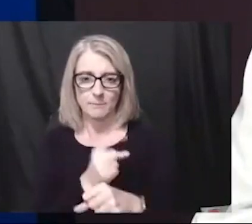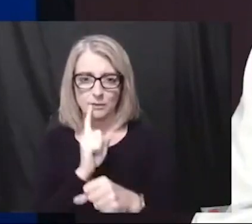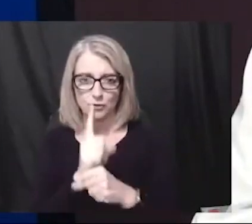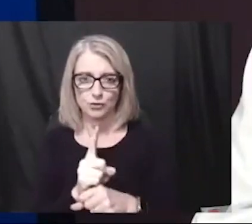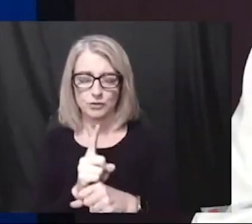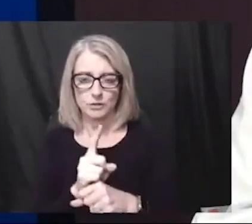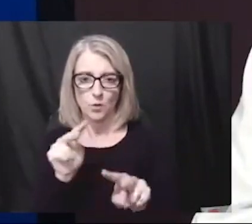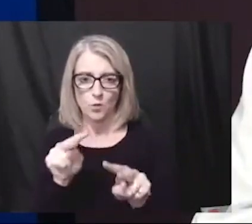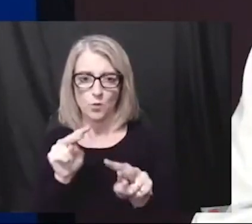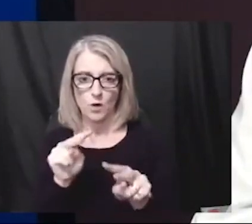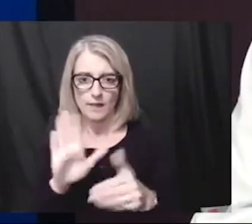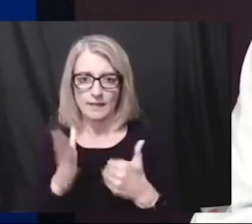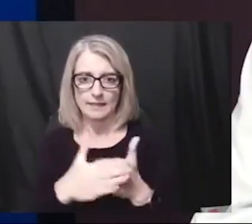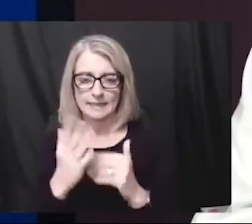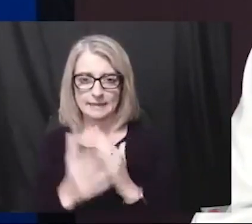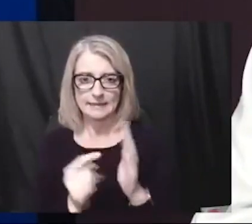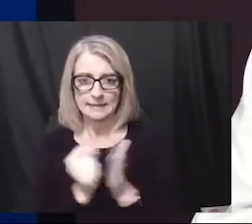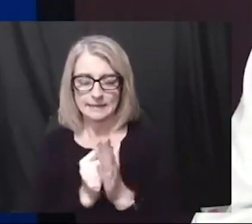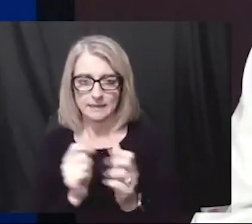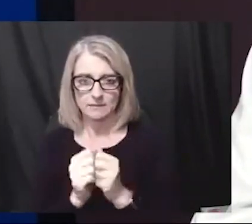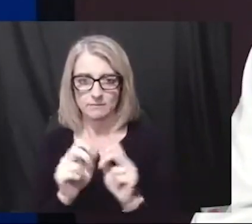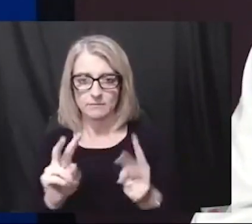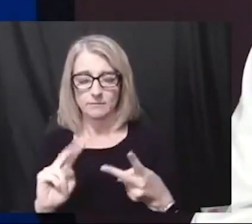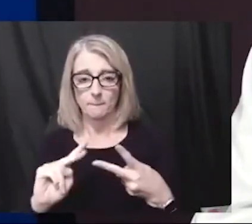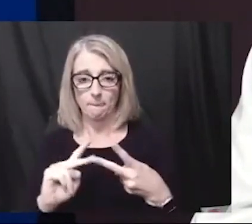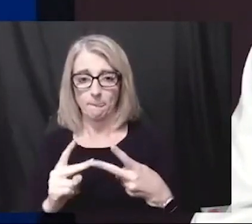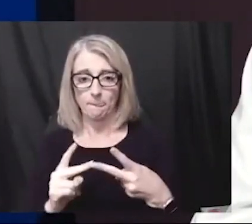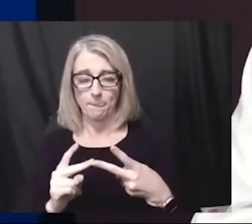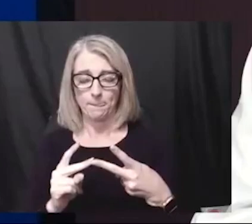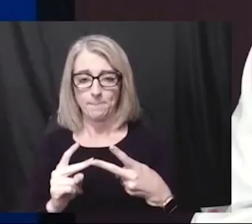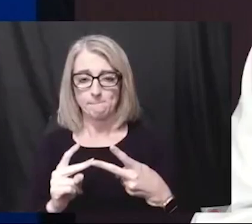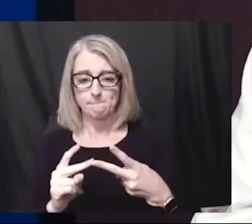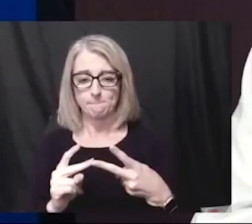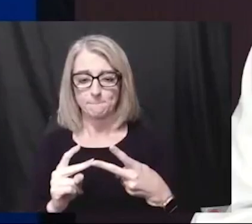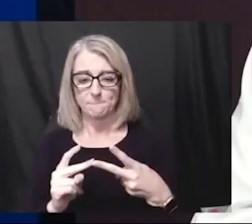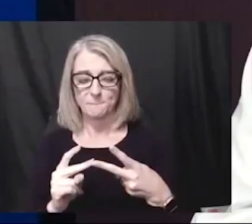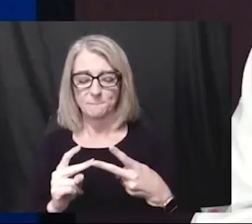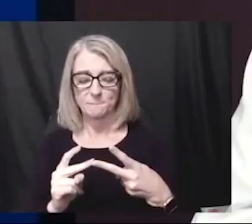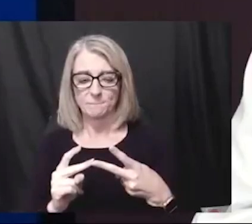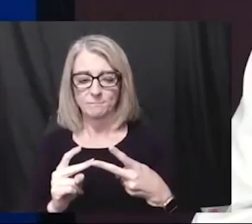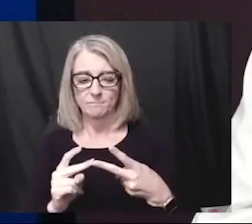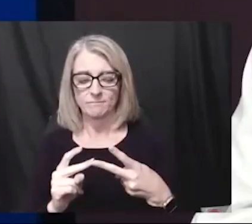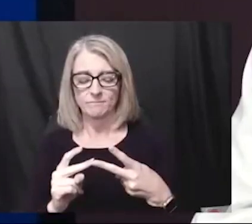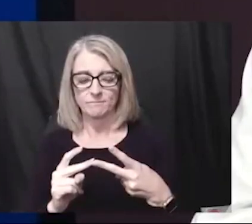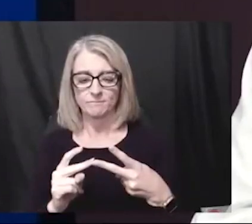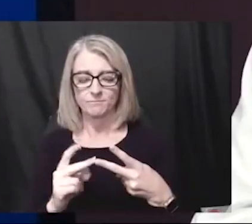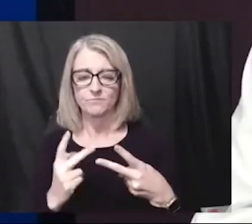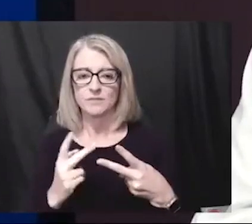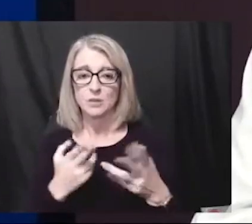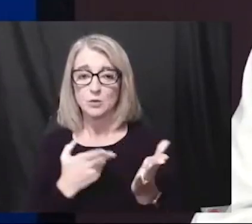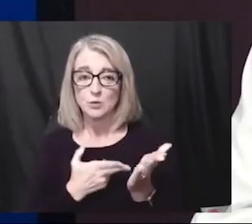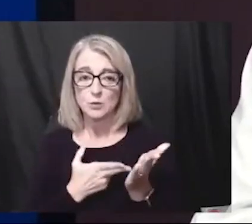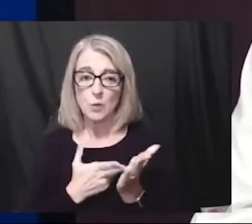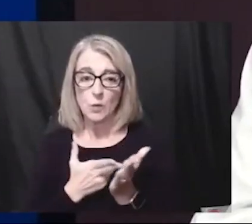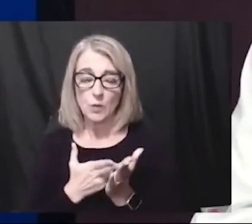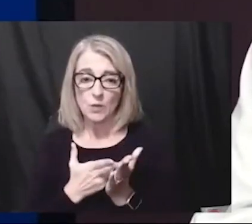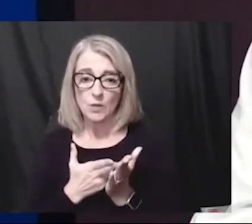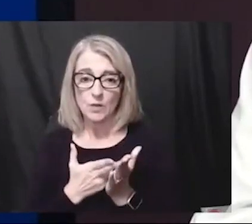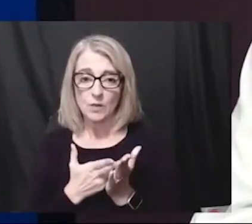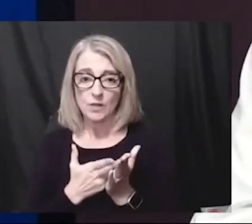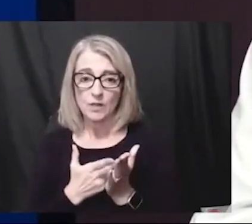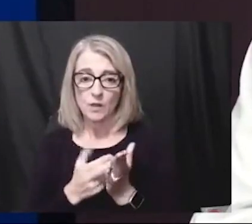a bad outcome from COVID-19 are markedly higher in those who are unvaccinated than